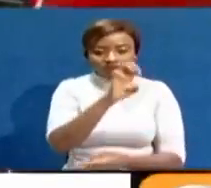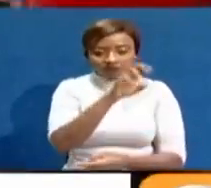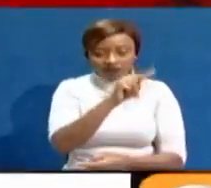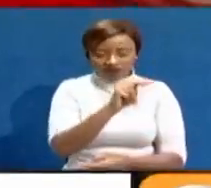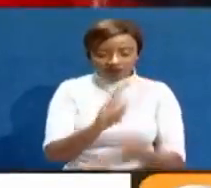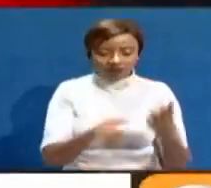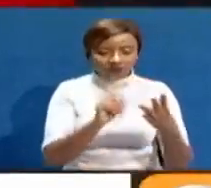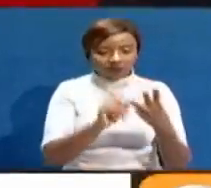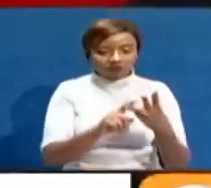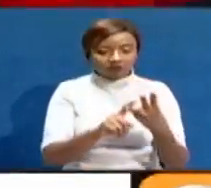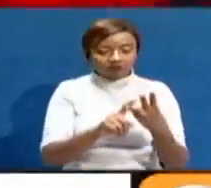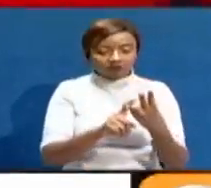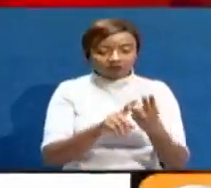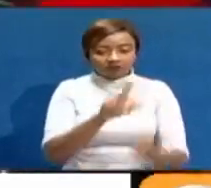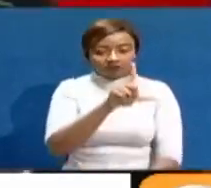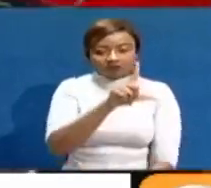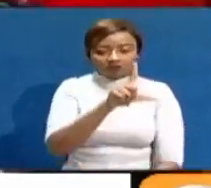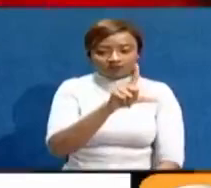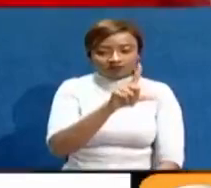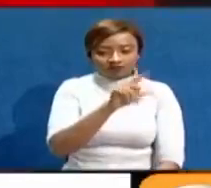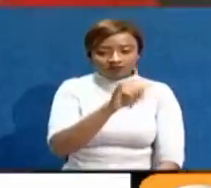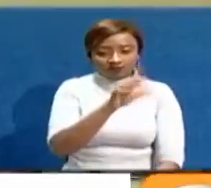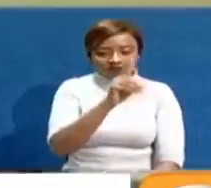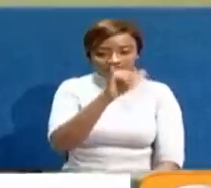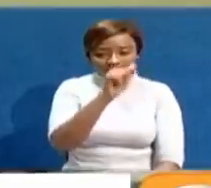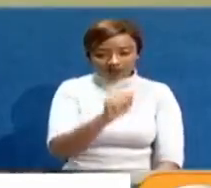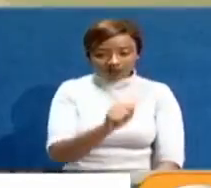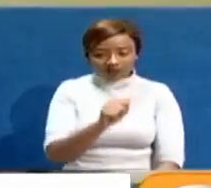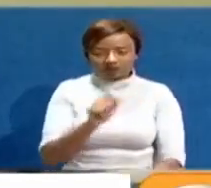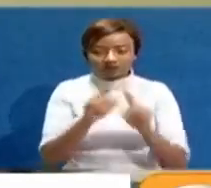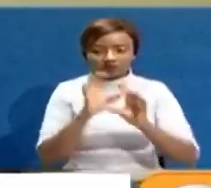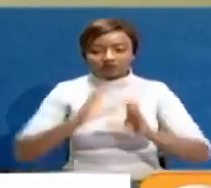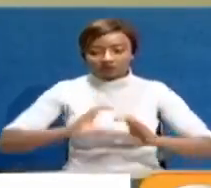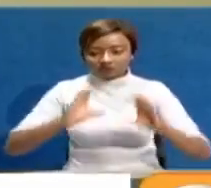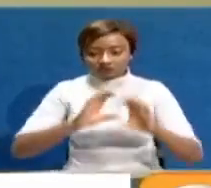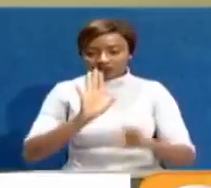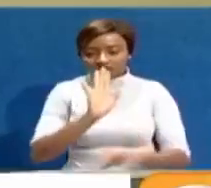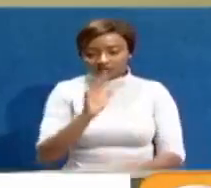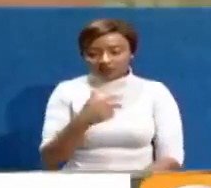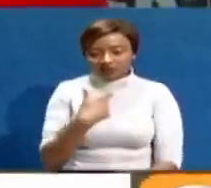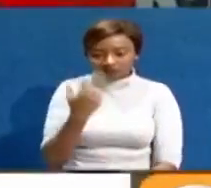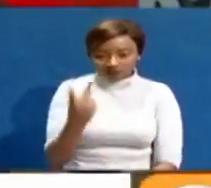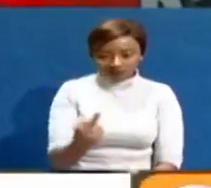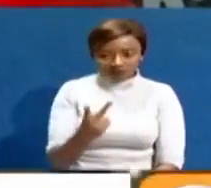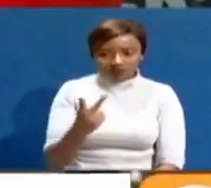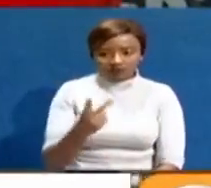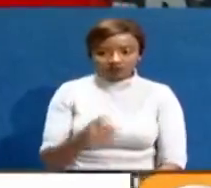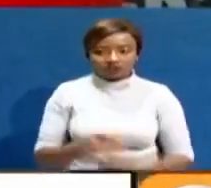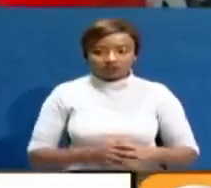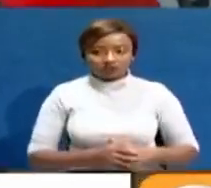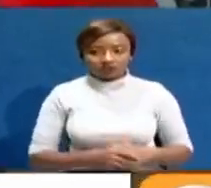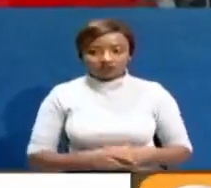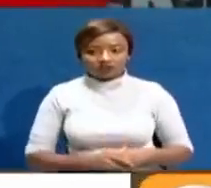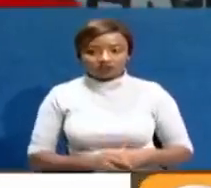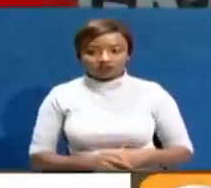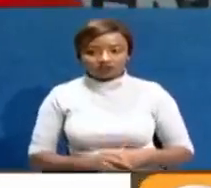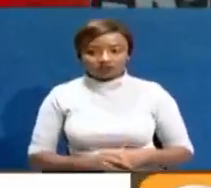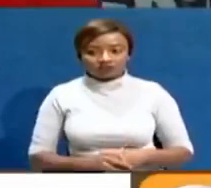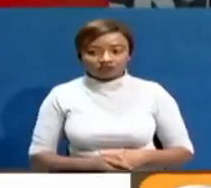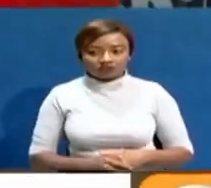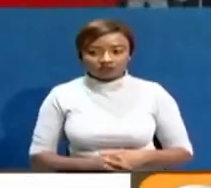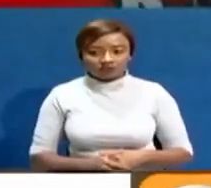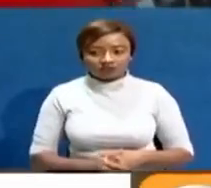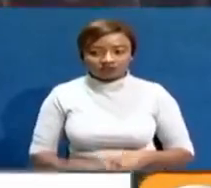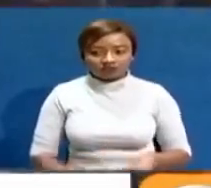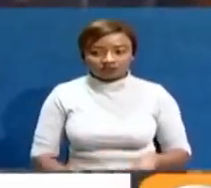Setey. They will be accompanied by coaches Ringui and Mohammed, with the head of delegation being James Oronge.